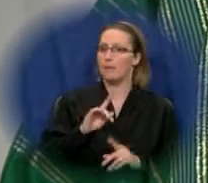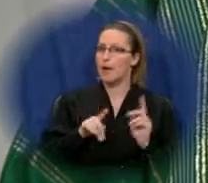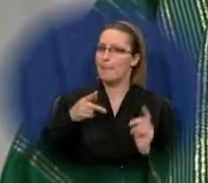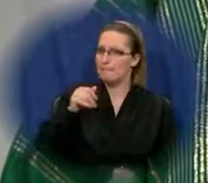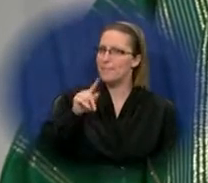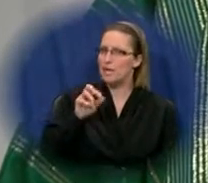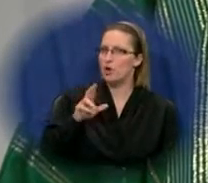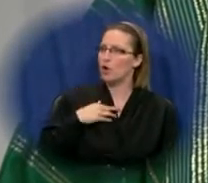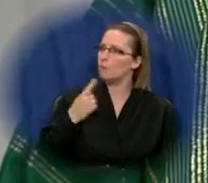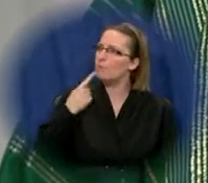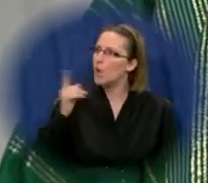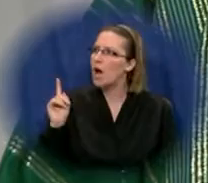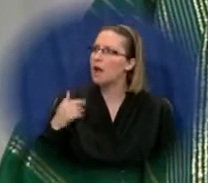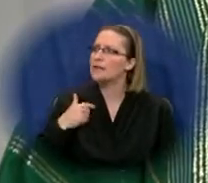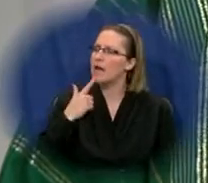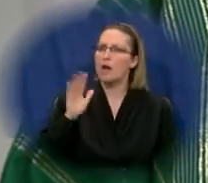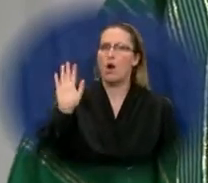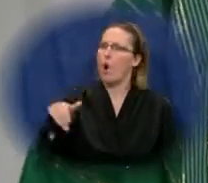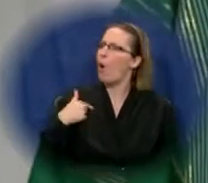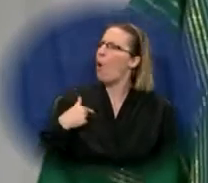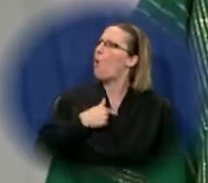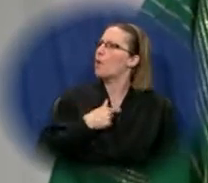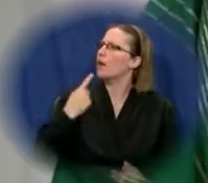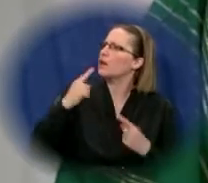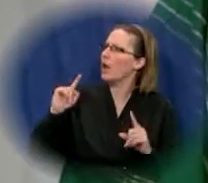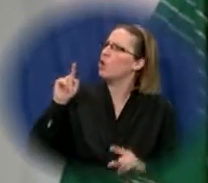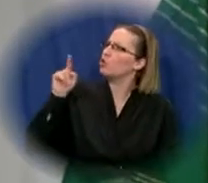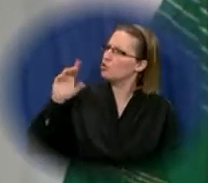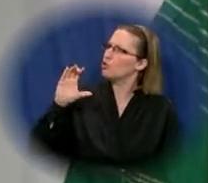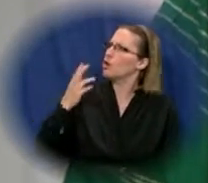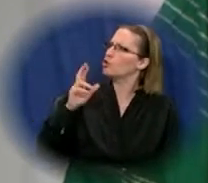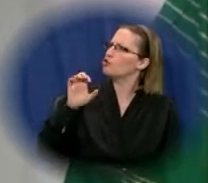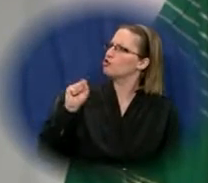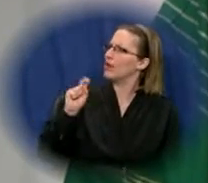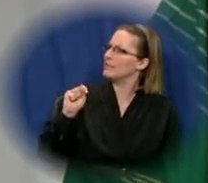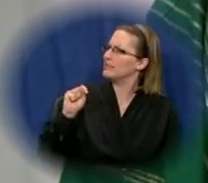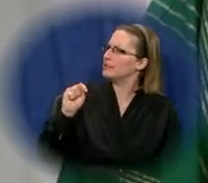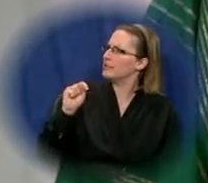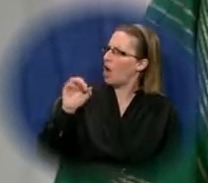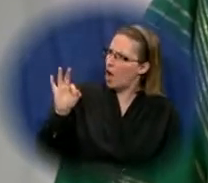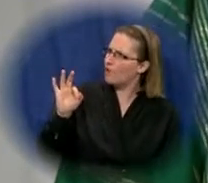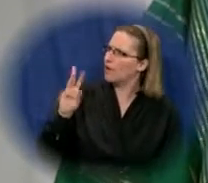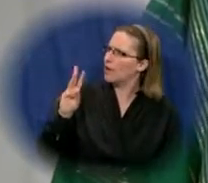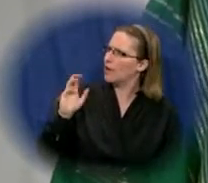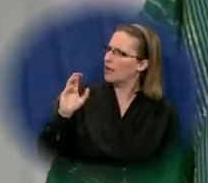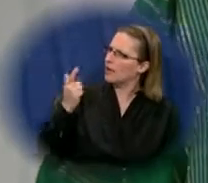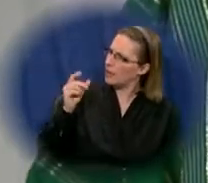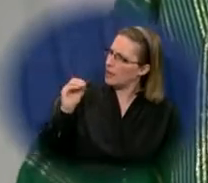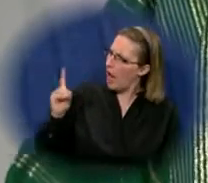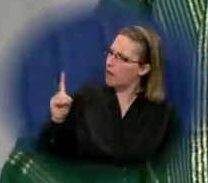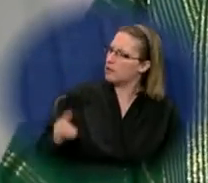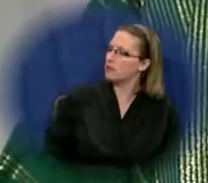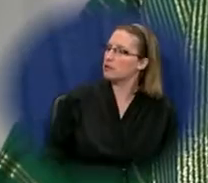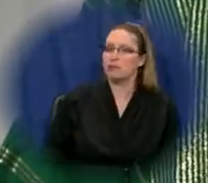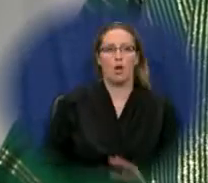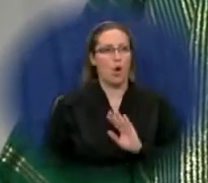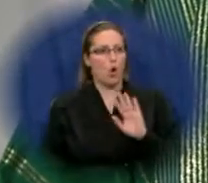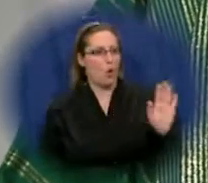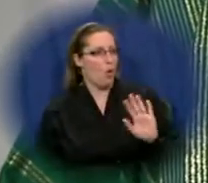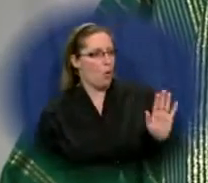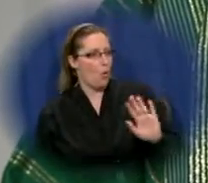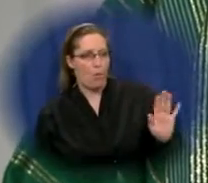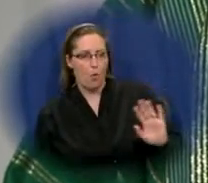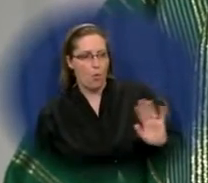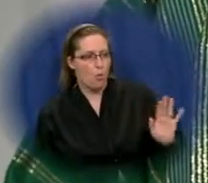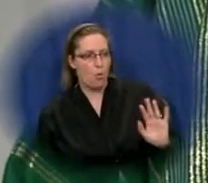Peter had a moment of revelation in saying that you are the Christ of God. And it said that Jesus rebuked him. Well, it